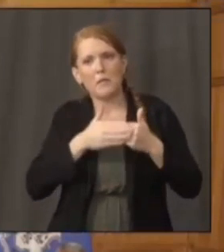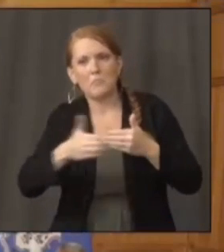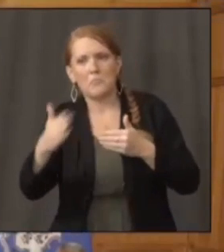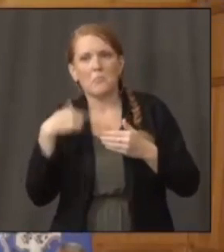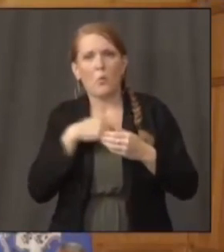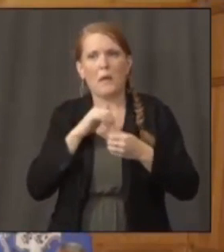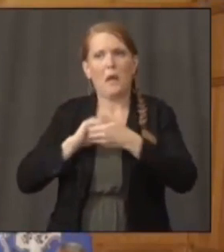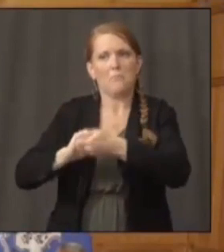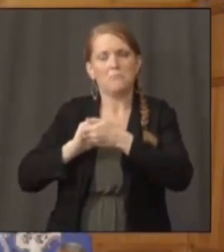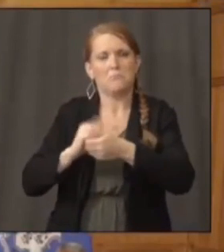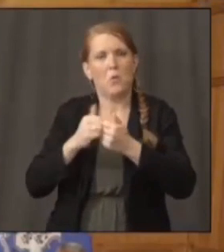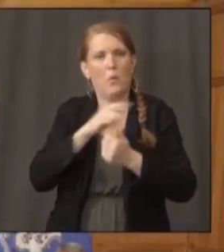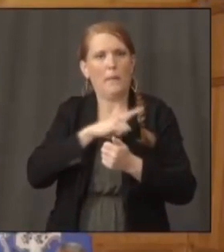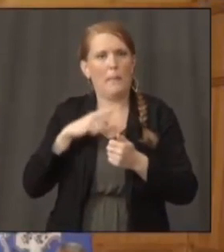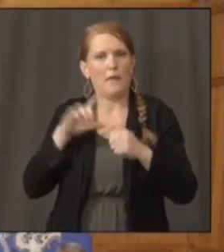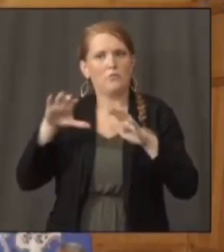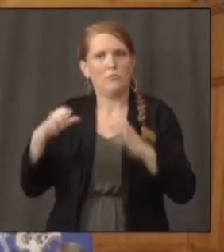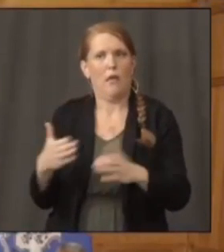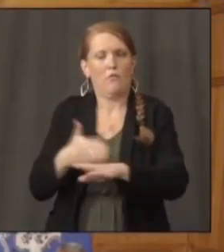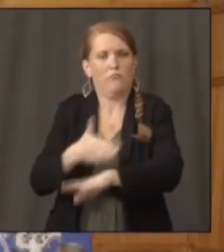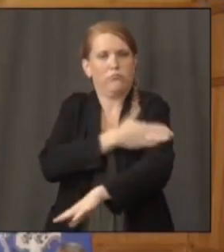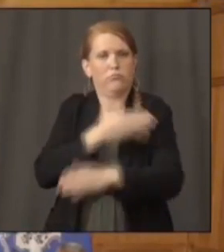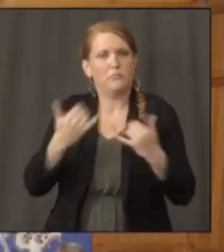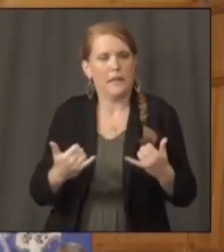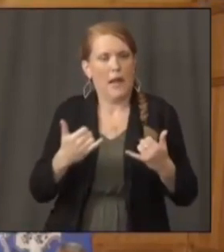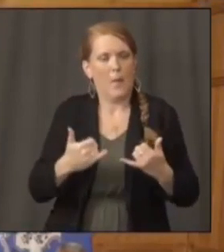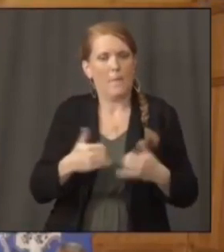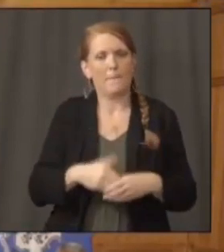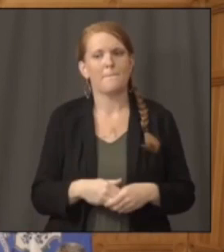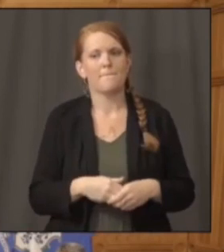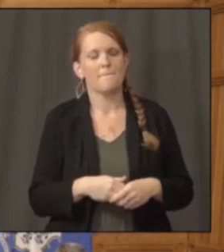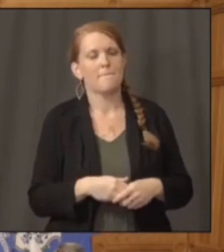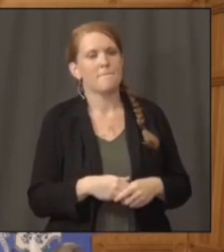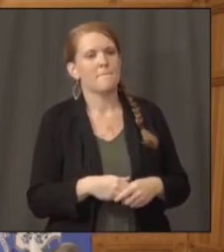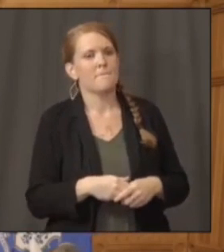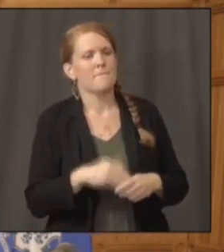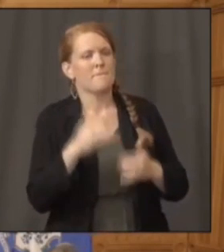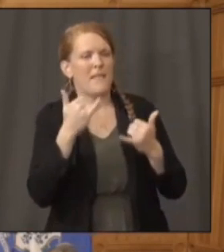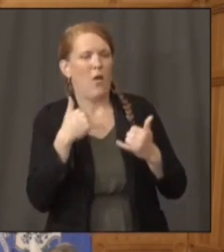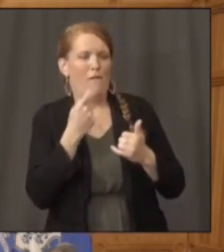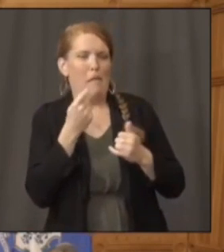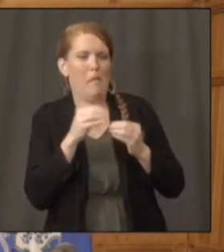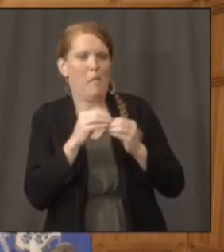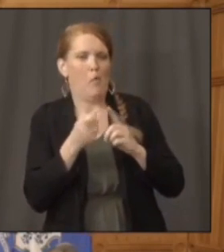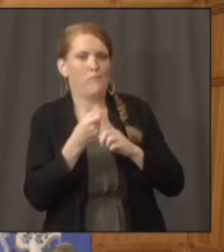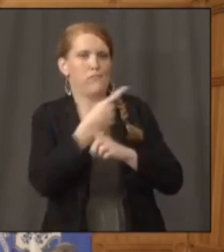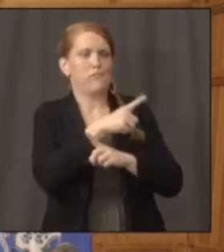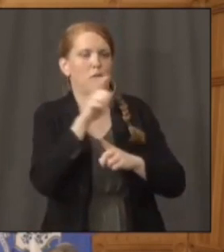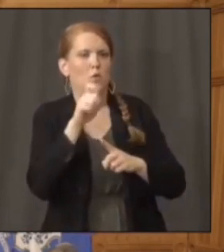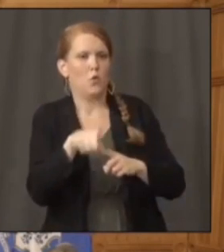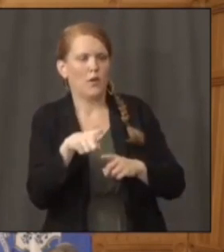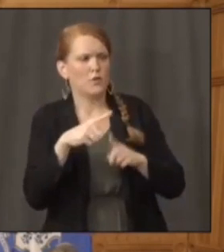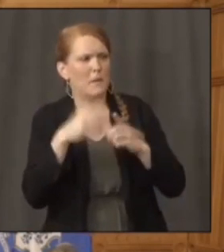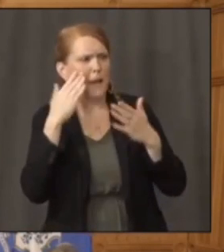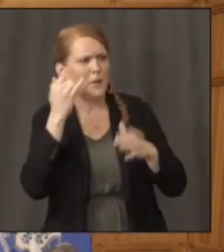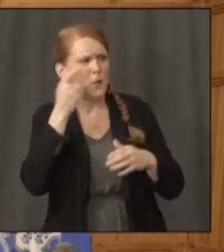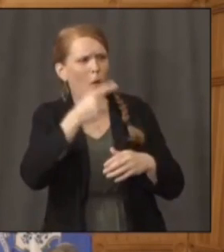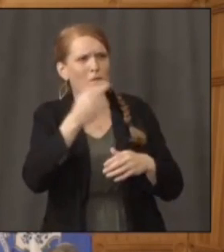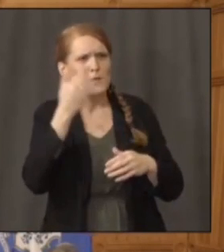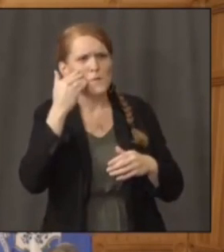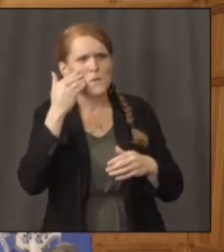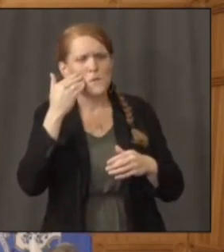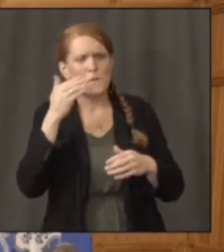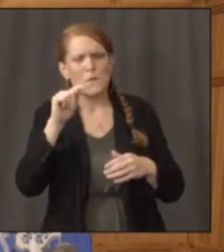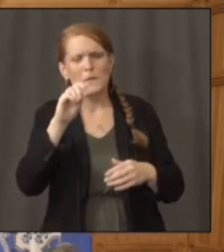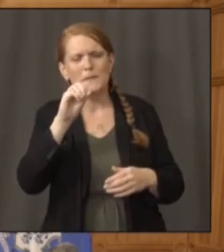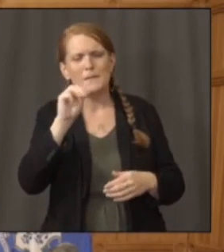Thanks. And Governor, this is a little farther afield, but were you acquainted with Tom Seaver at all when he